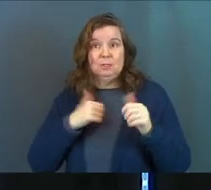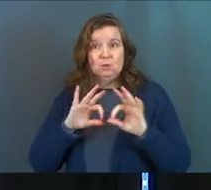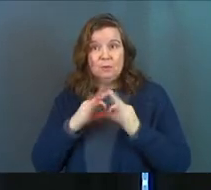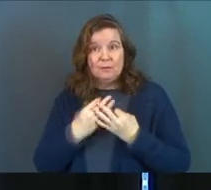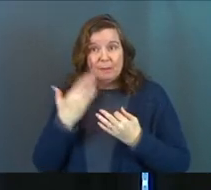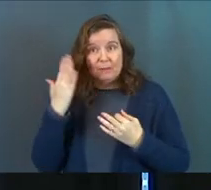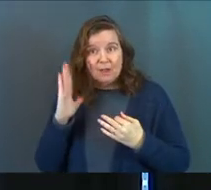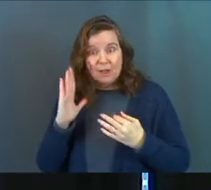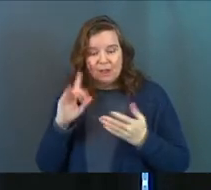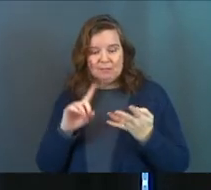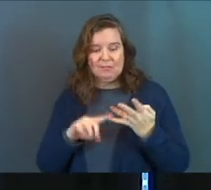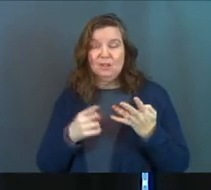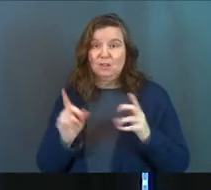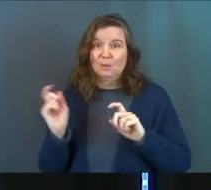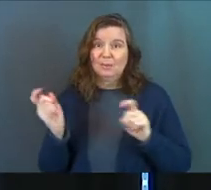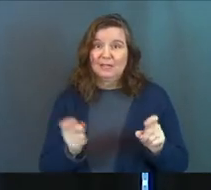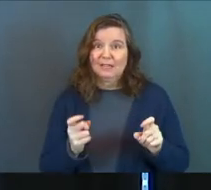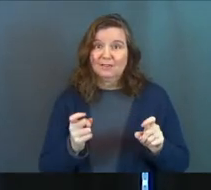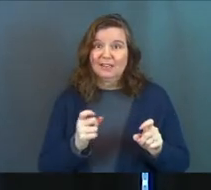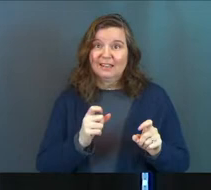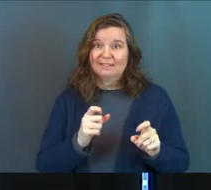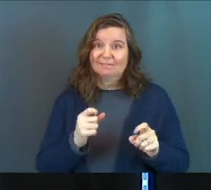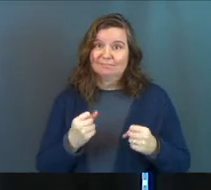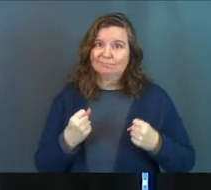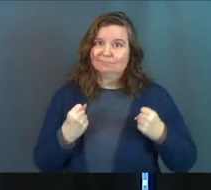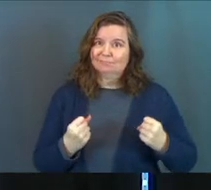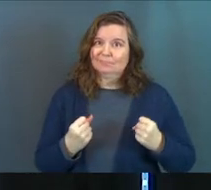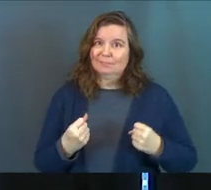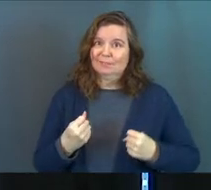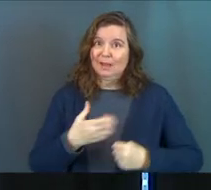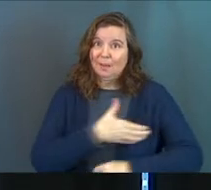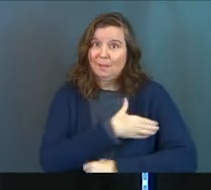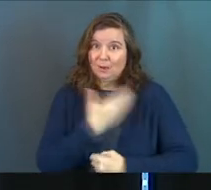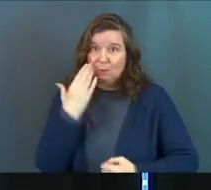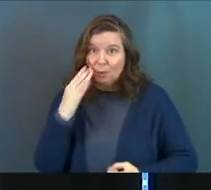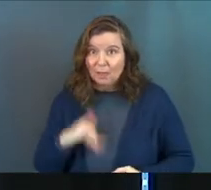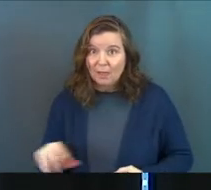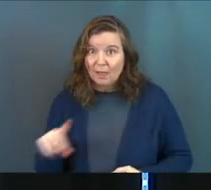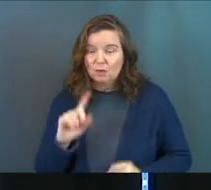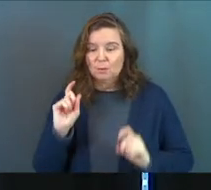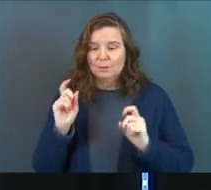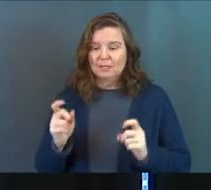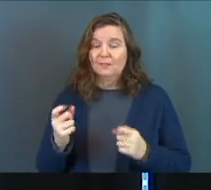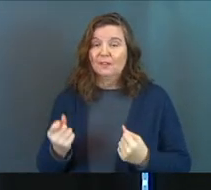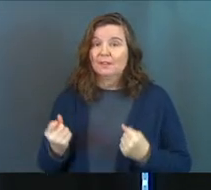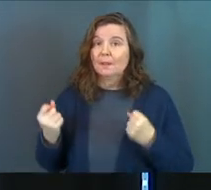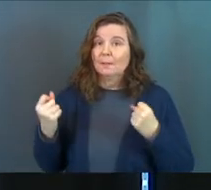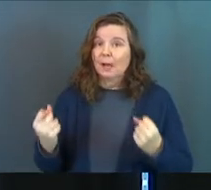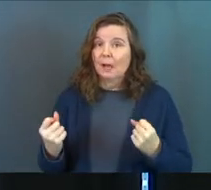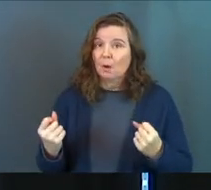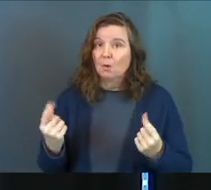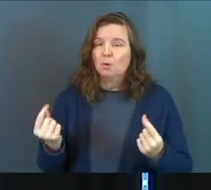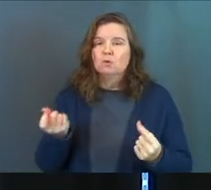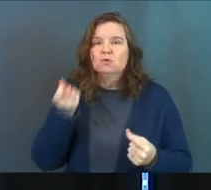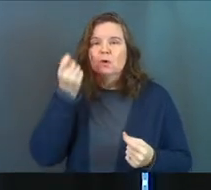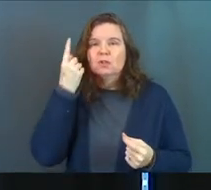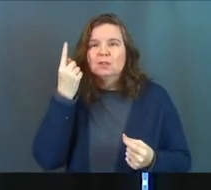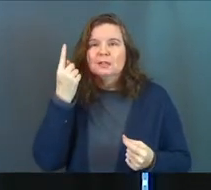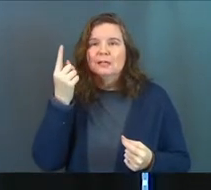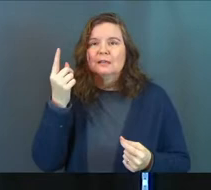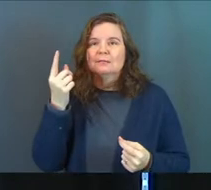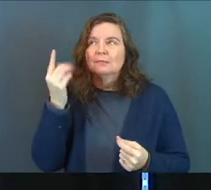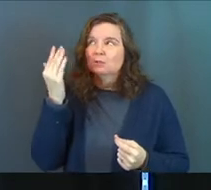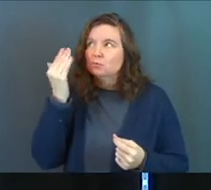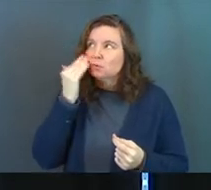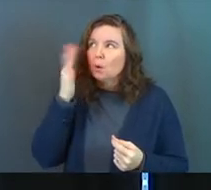into the family of God, but you've been given a superpower. Did you know that? You've been given the power to understand and